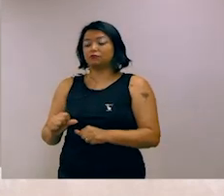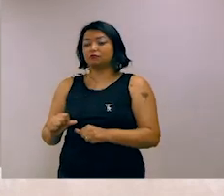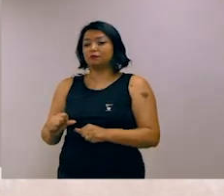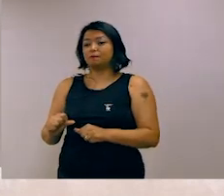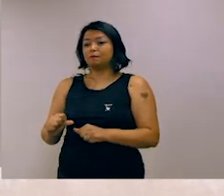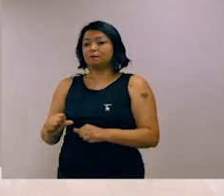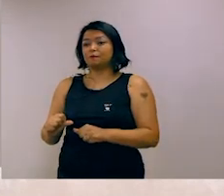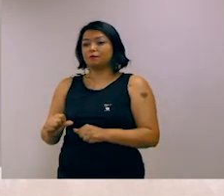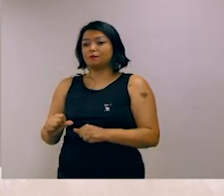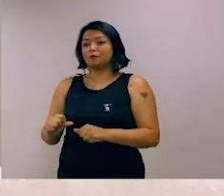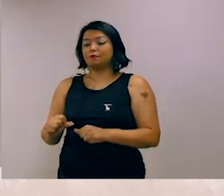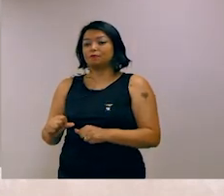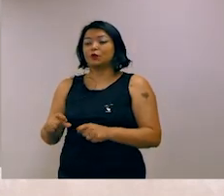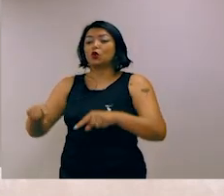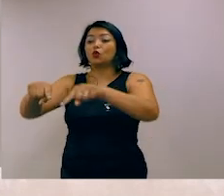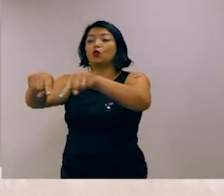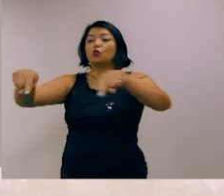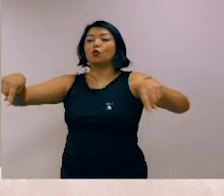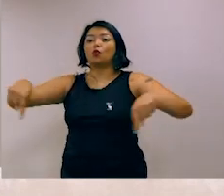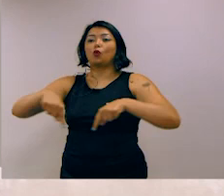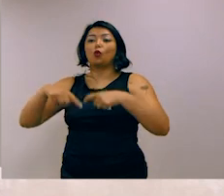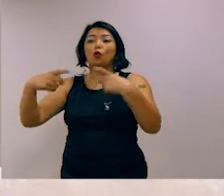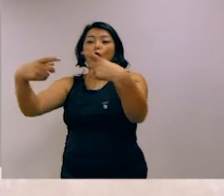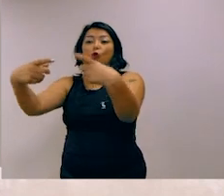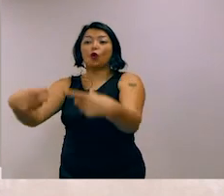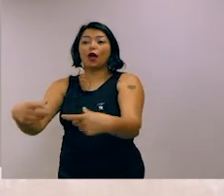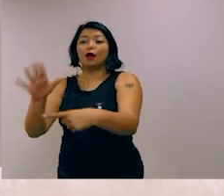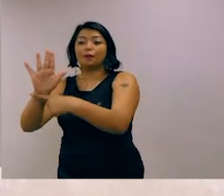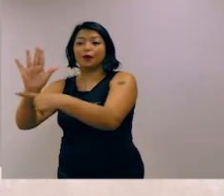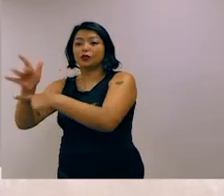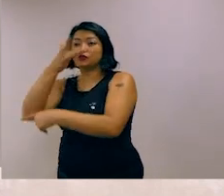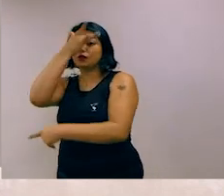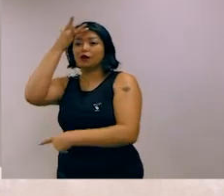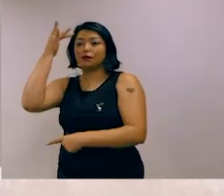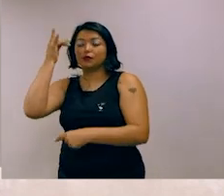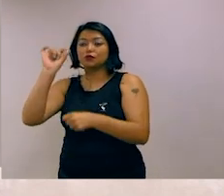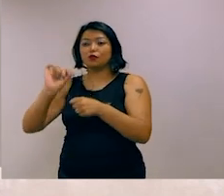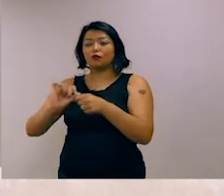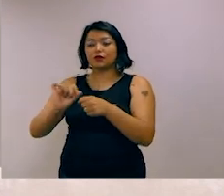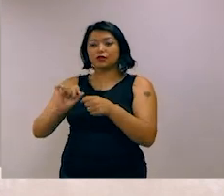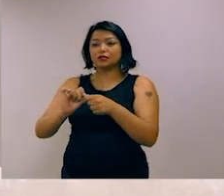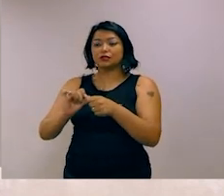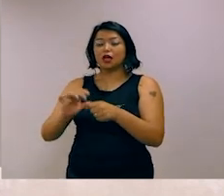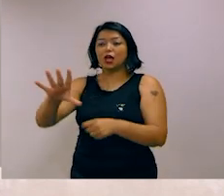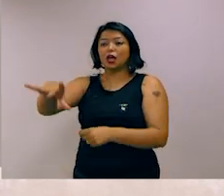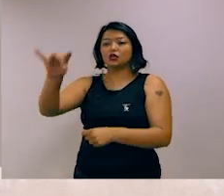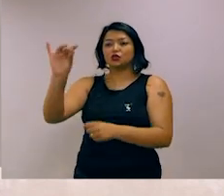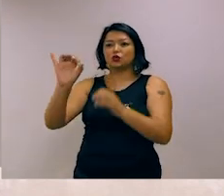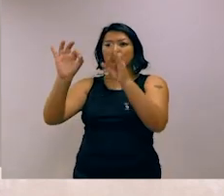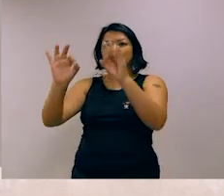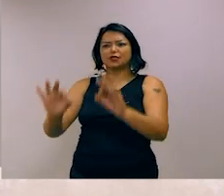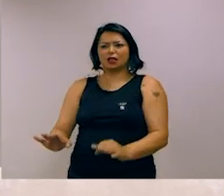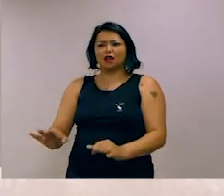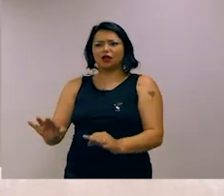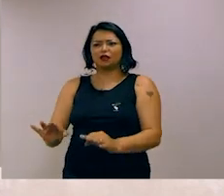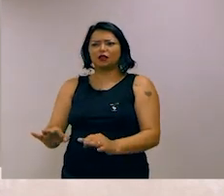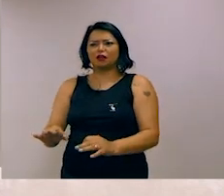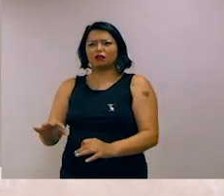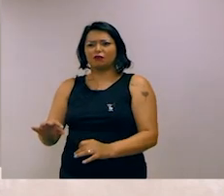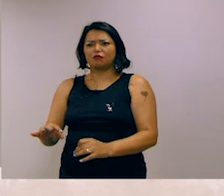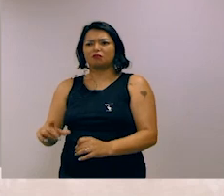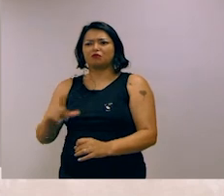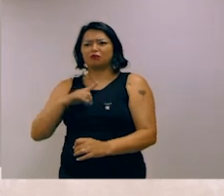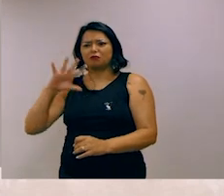change the environment so as to help people do the correct choice or make it easier to do.